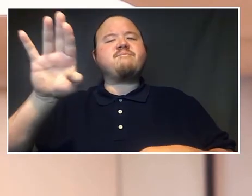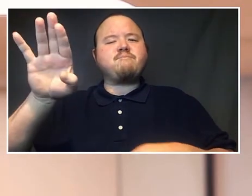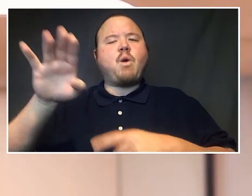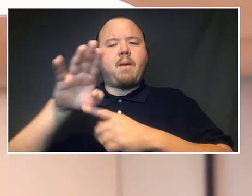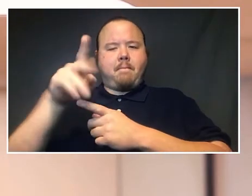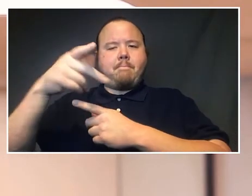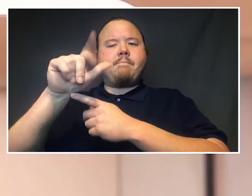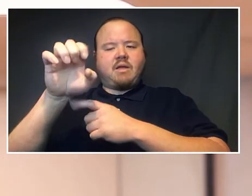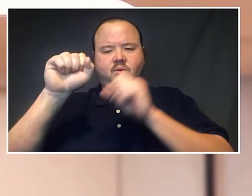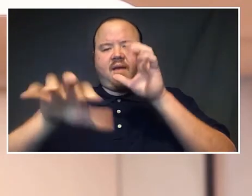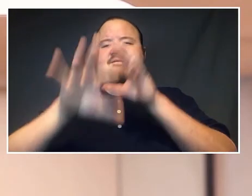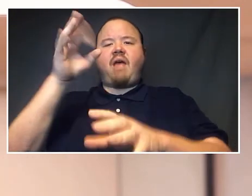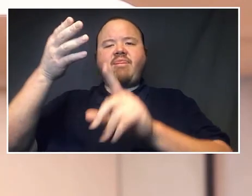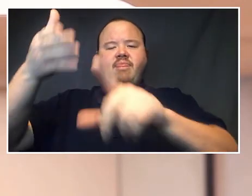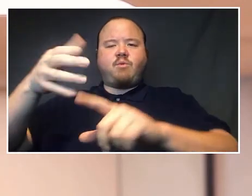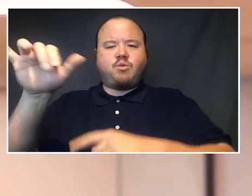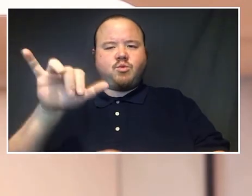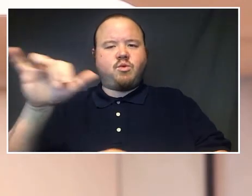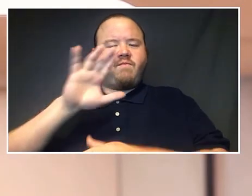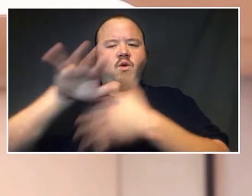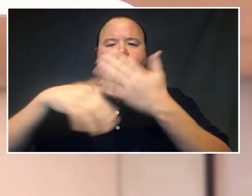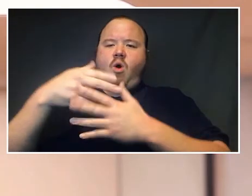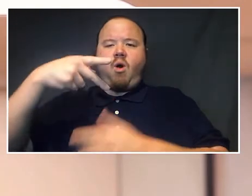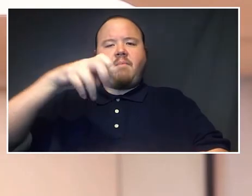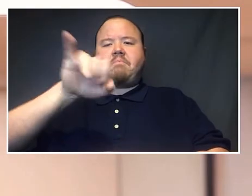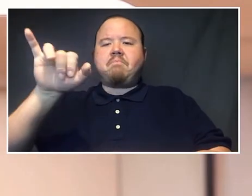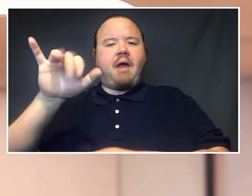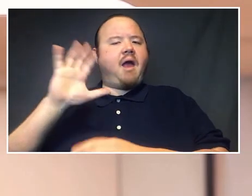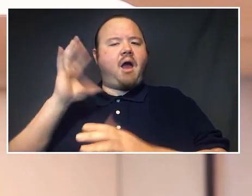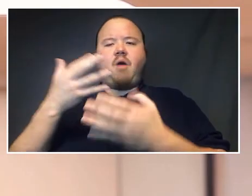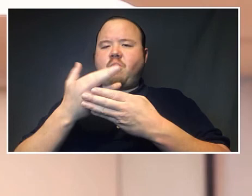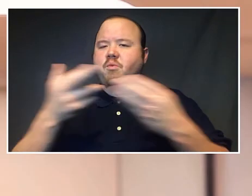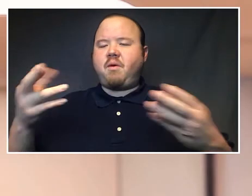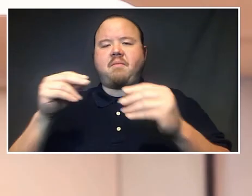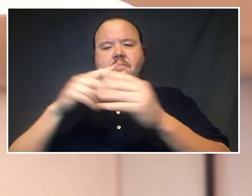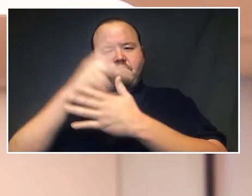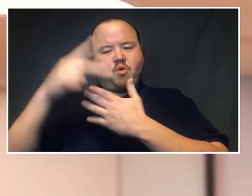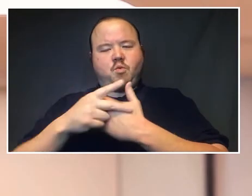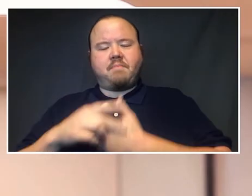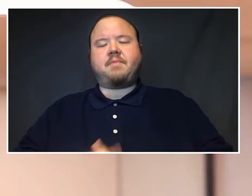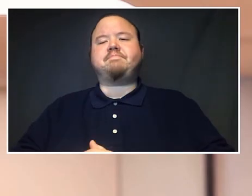find information for all PEI-related resources and programming.